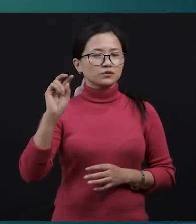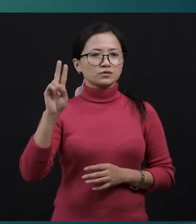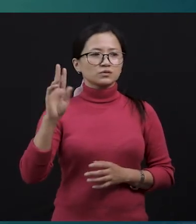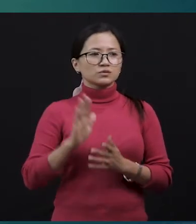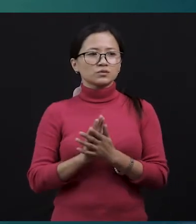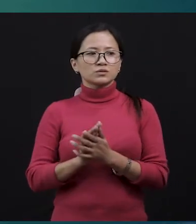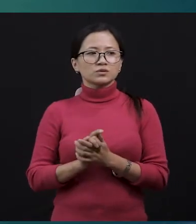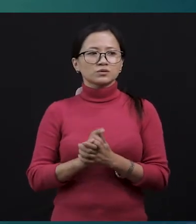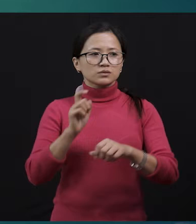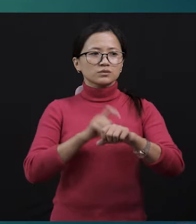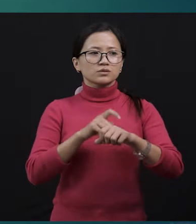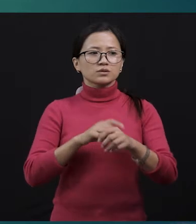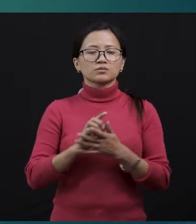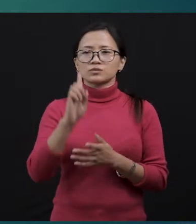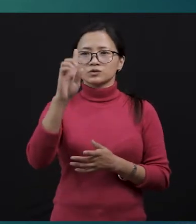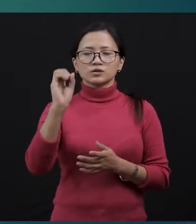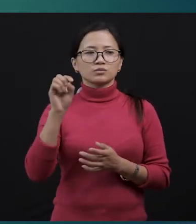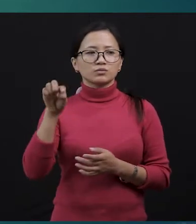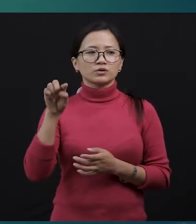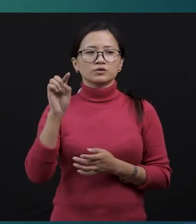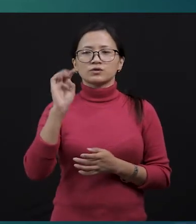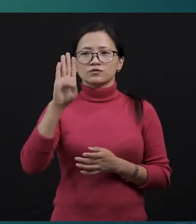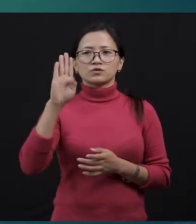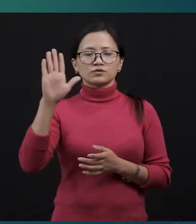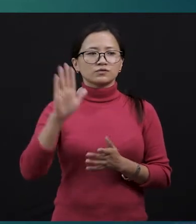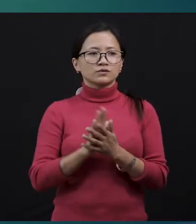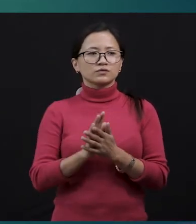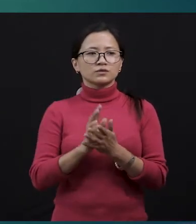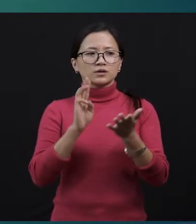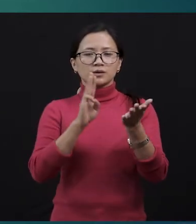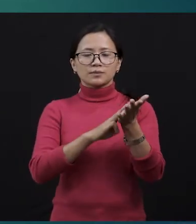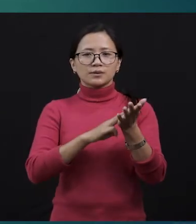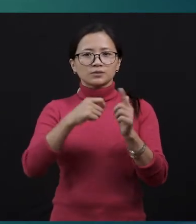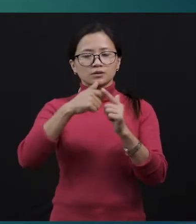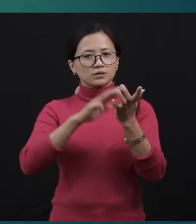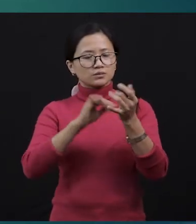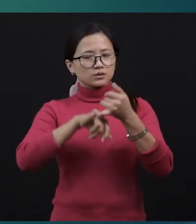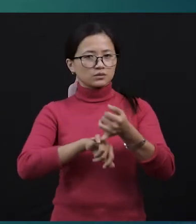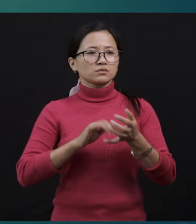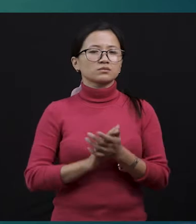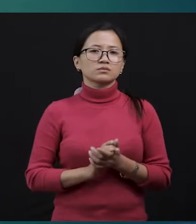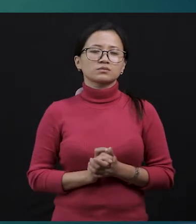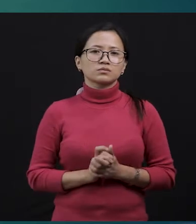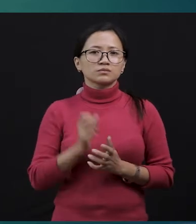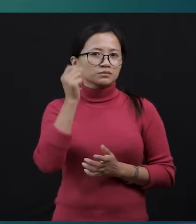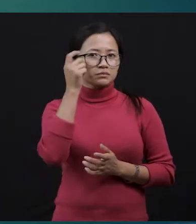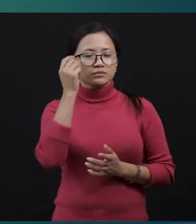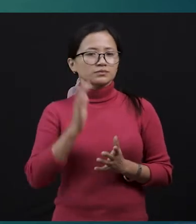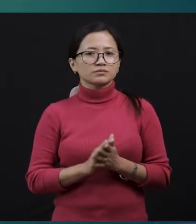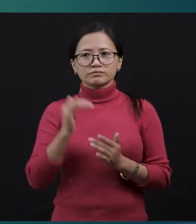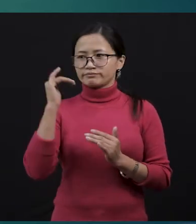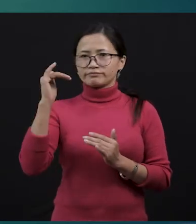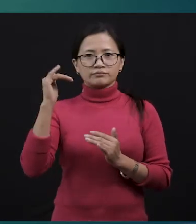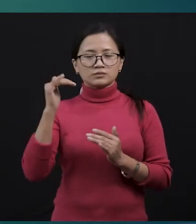10.45 million kilometers. That might be beyond our comprehension, right? That might be beyond our understanding level.